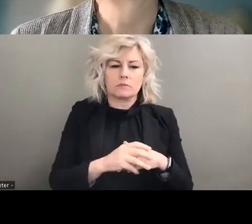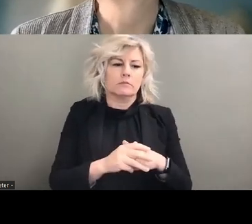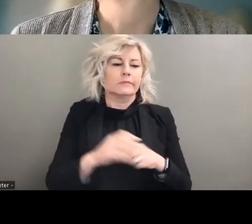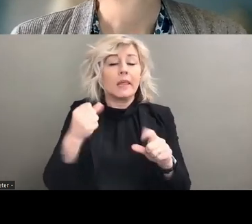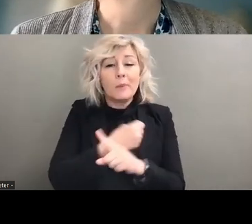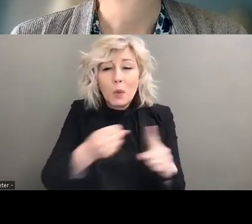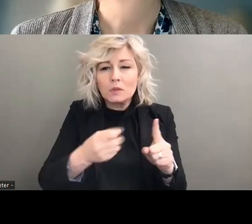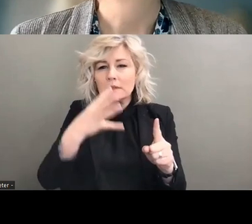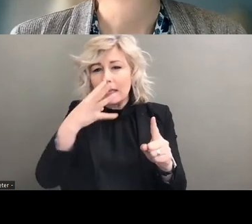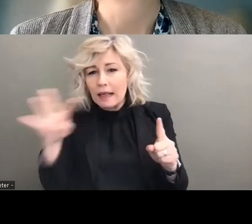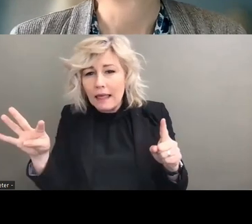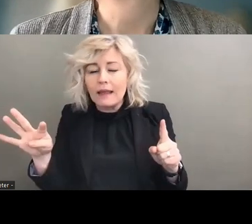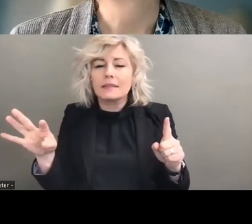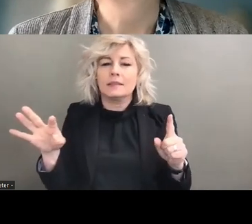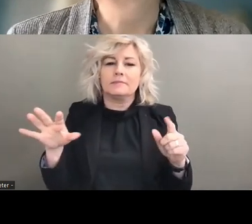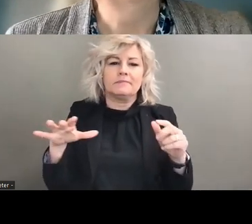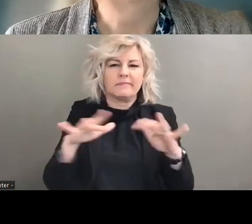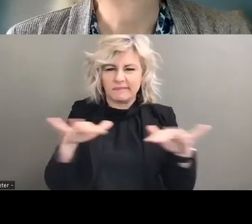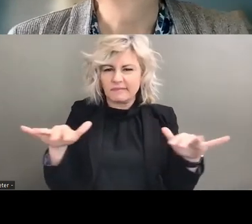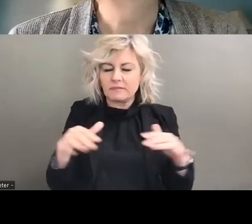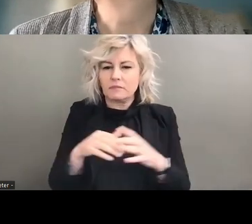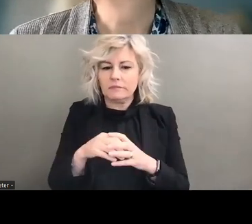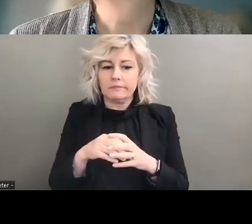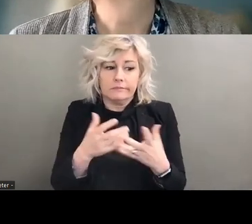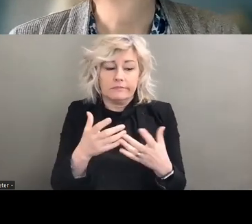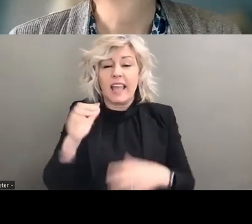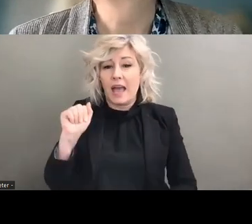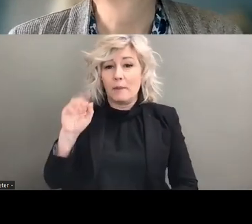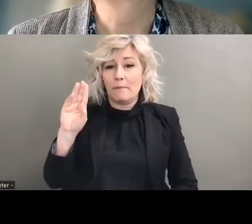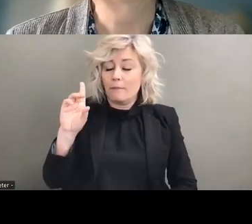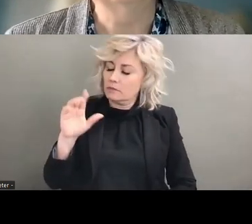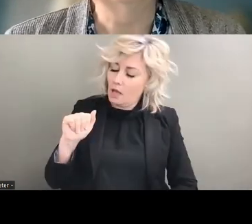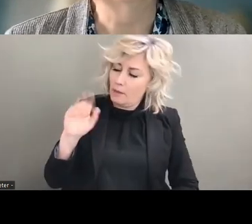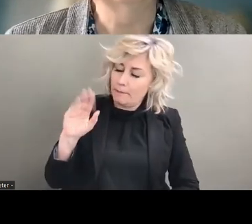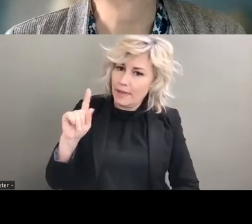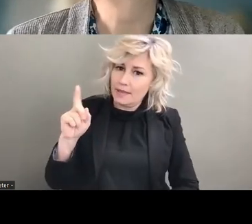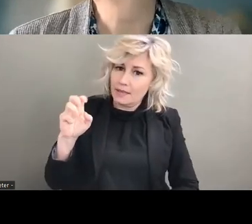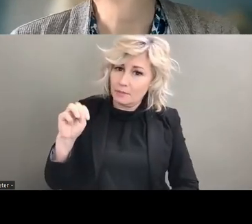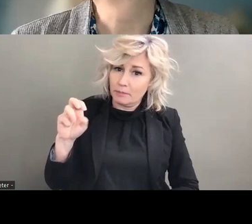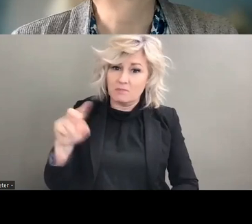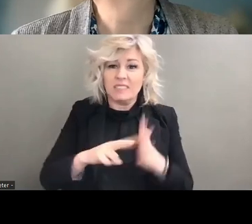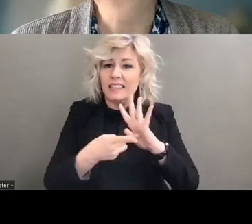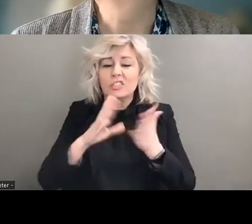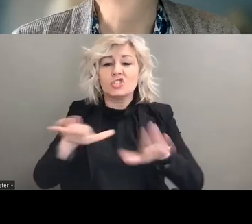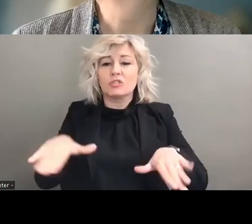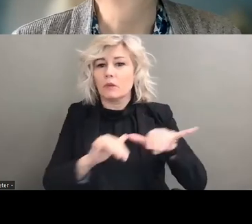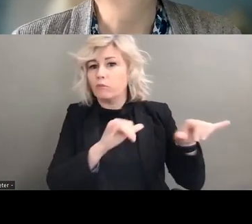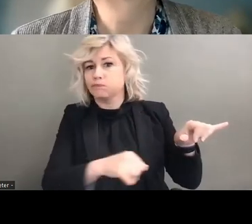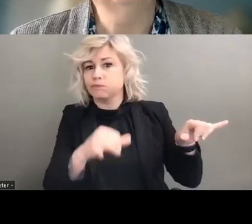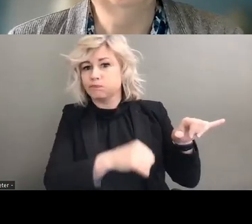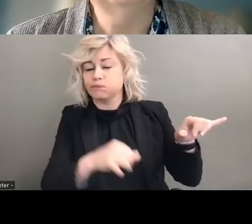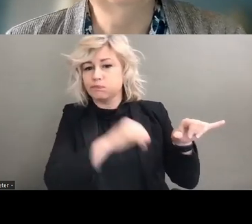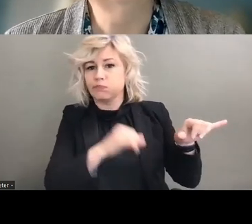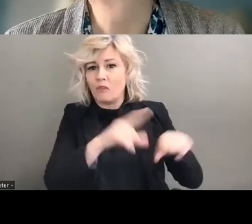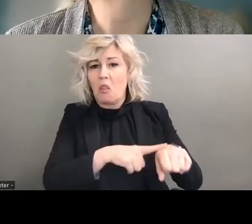neglect, I would almost say abandonment in terms of children staying long periods of time when they don't need